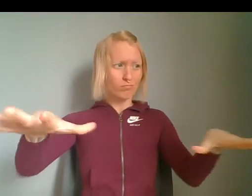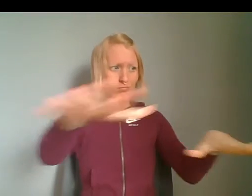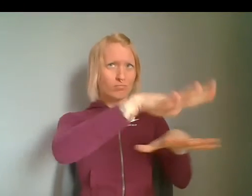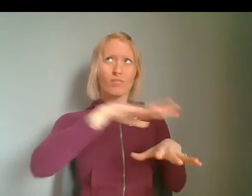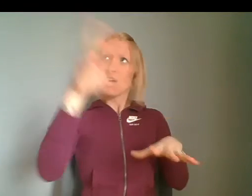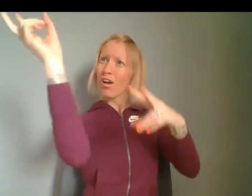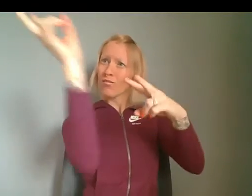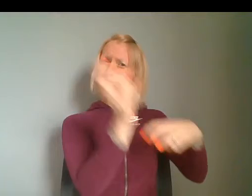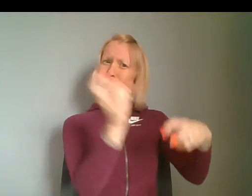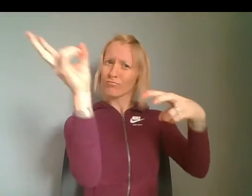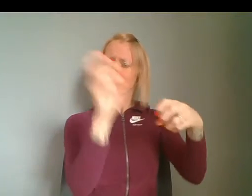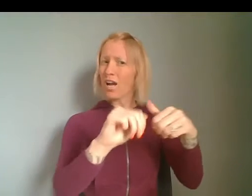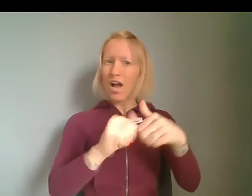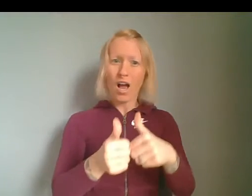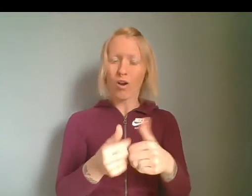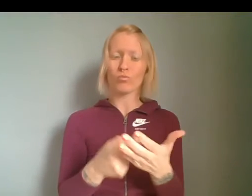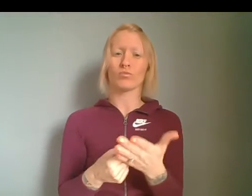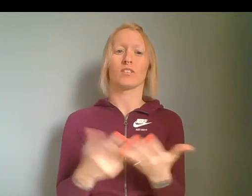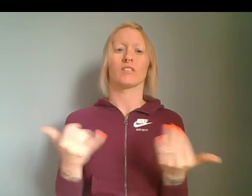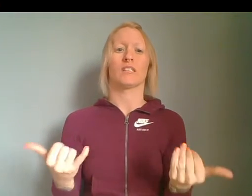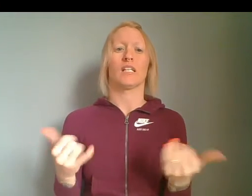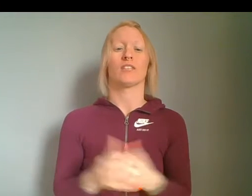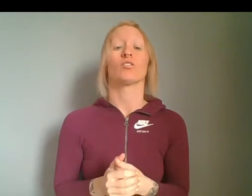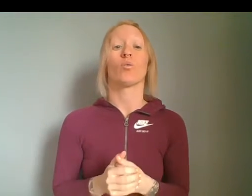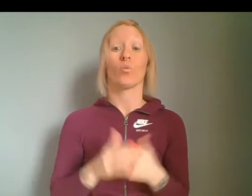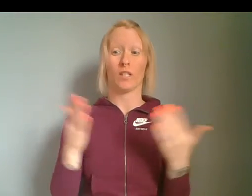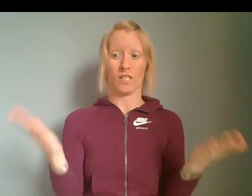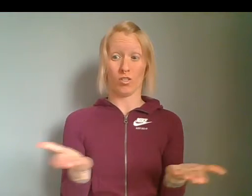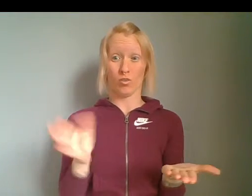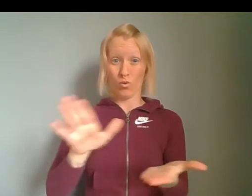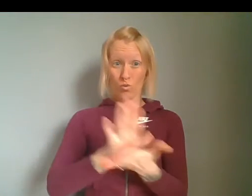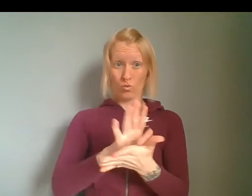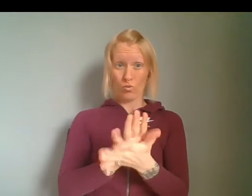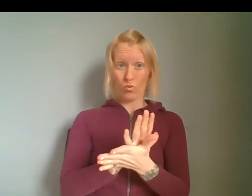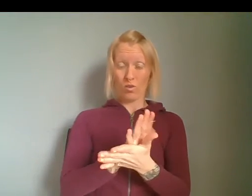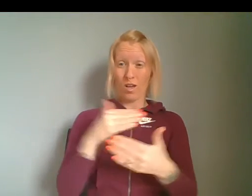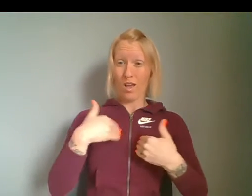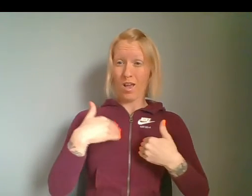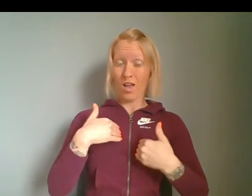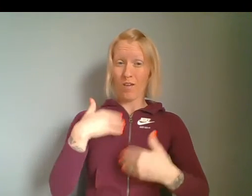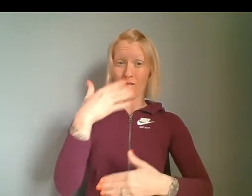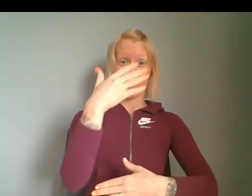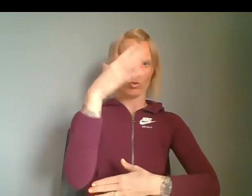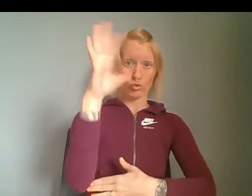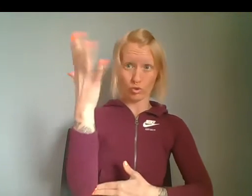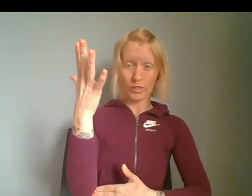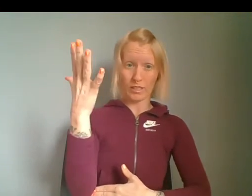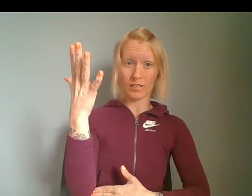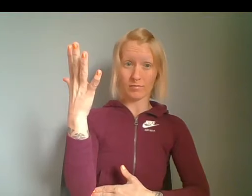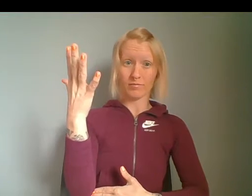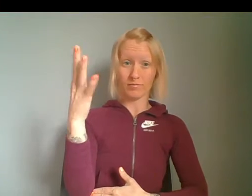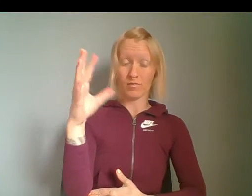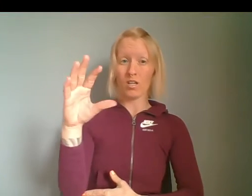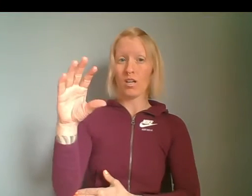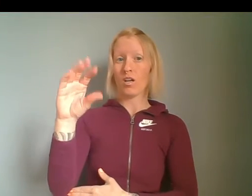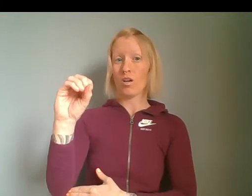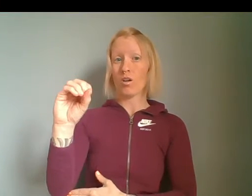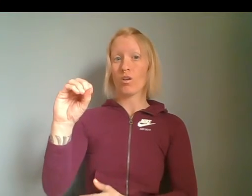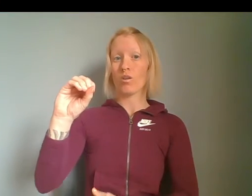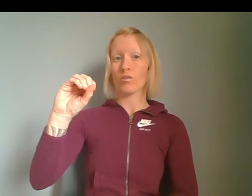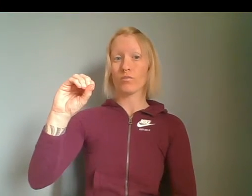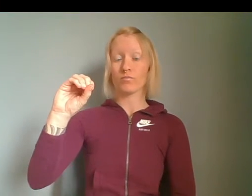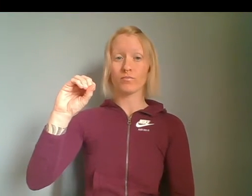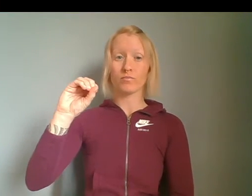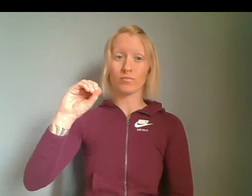it hits something that looks like this. Right here in your school, you have a tree called it's an oak tree. You just showed me some of the